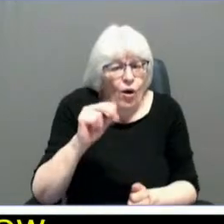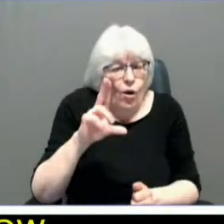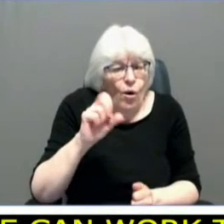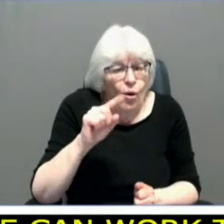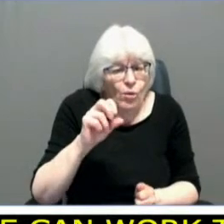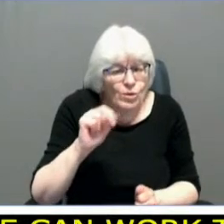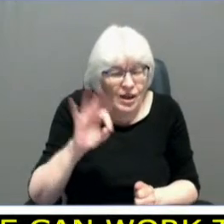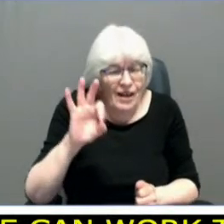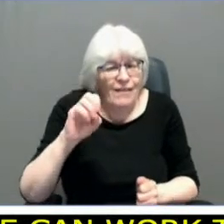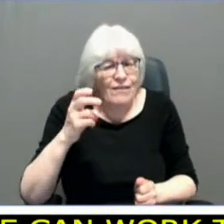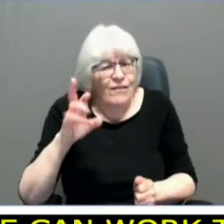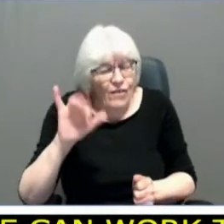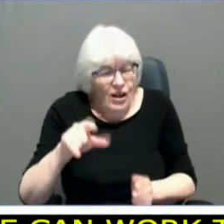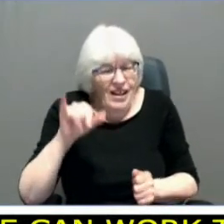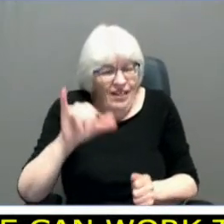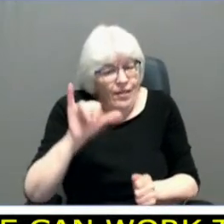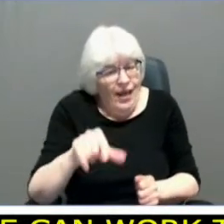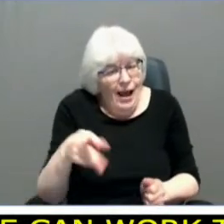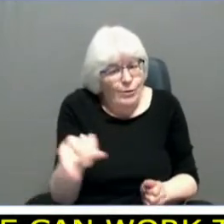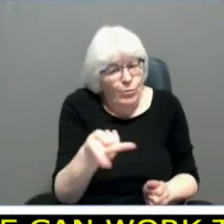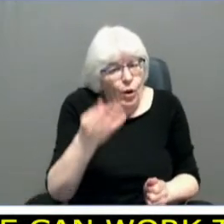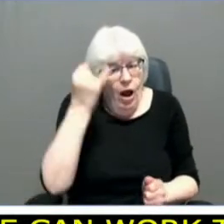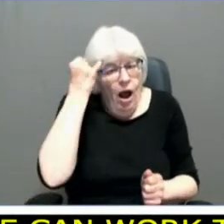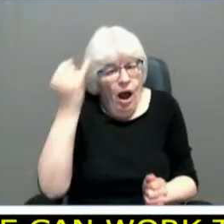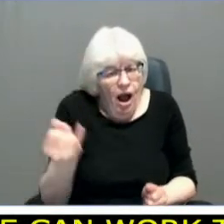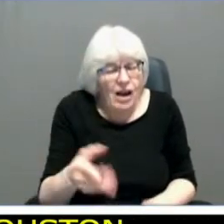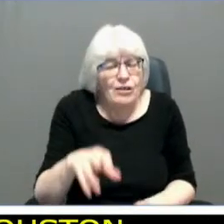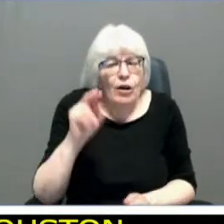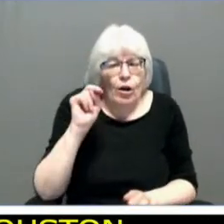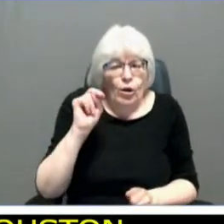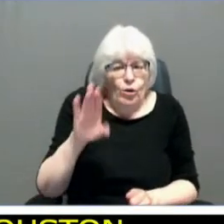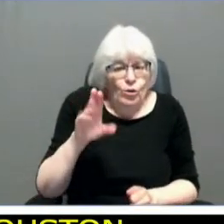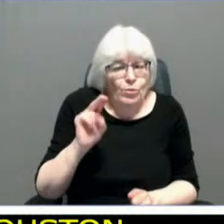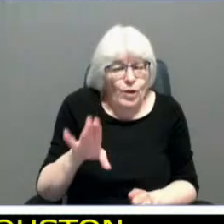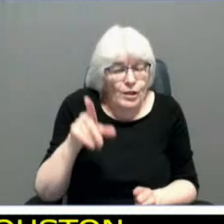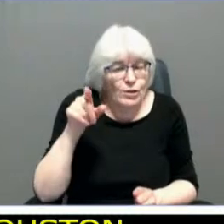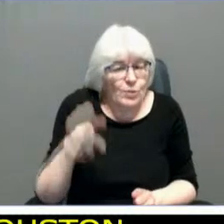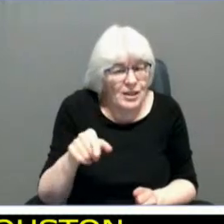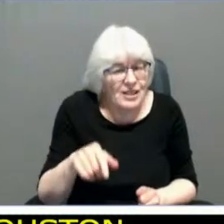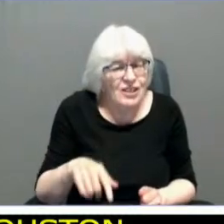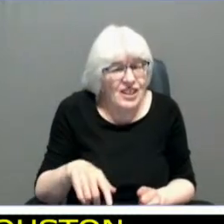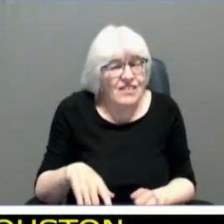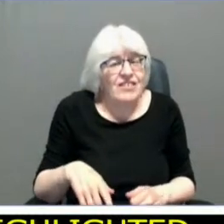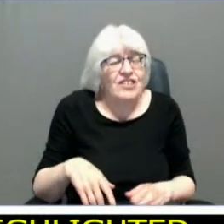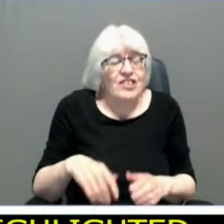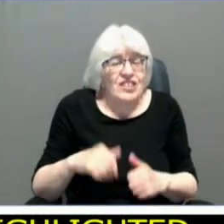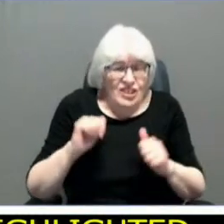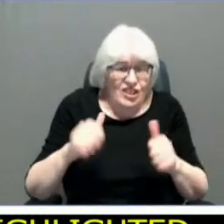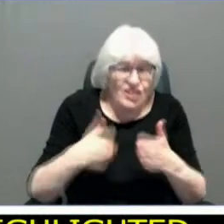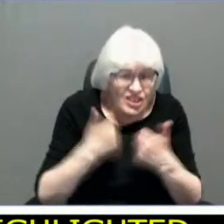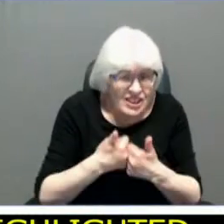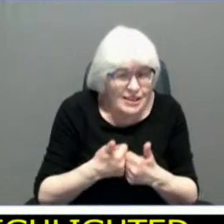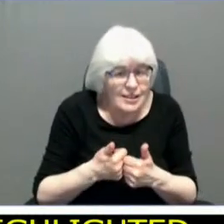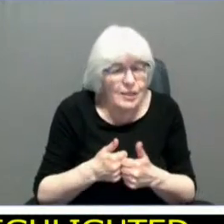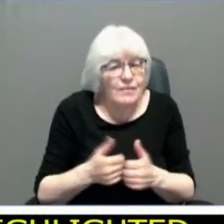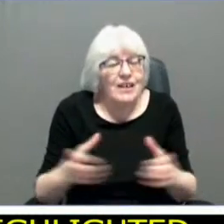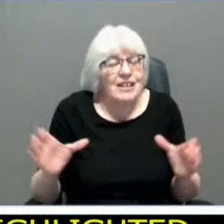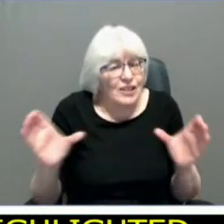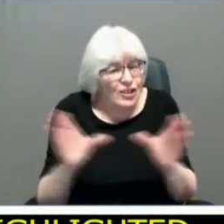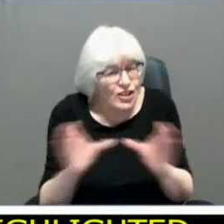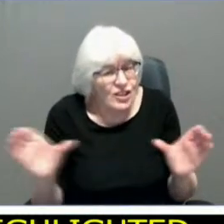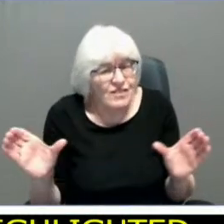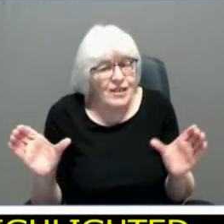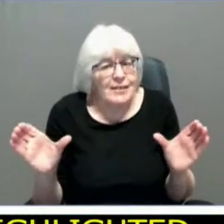we, looking at the challenges we've talked already about the certifications and having the colleges work together to help